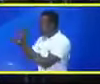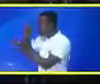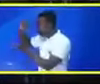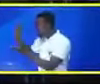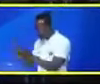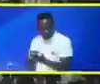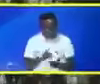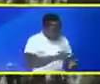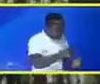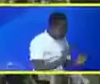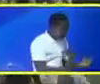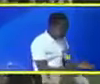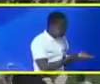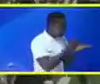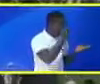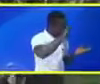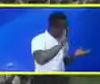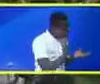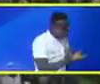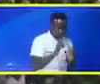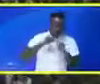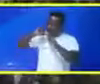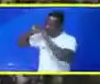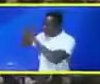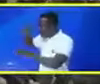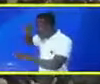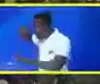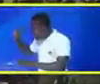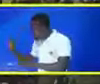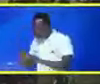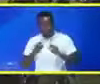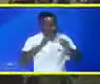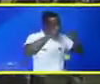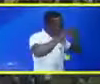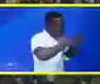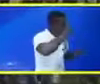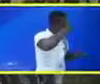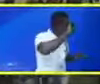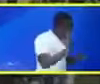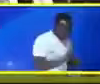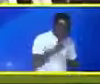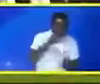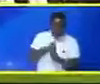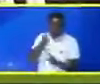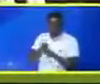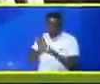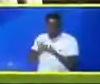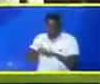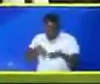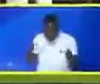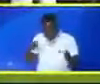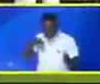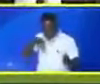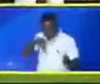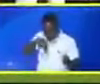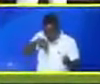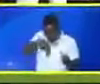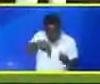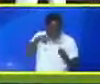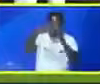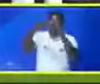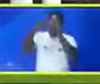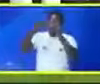Lifted forever. Blessed forever. Walking under open doors and open